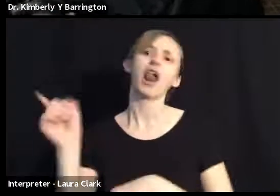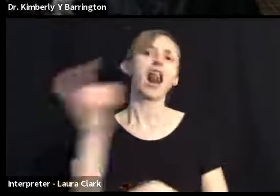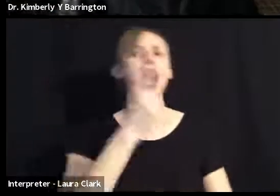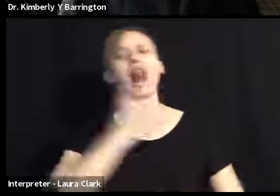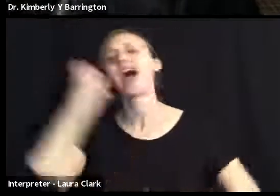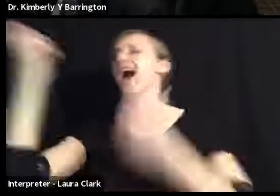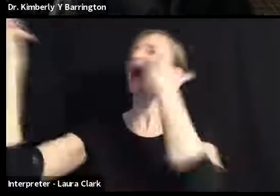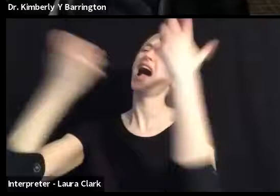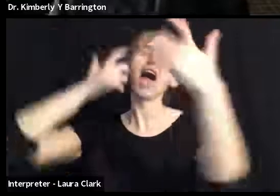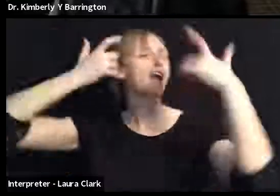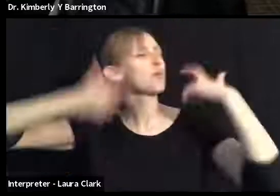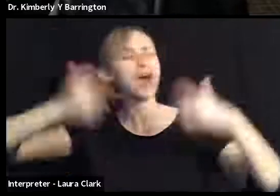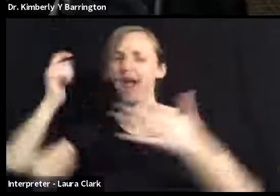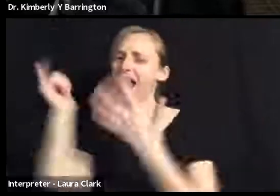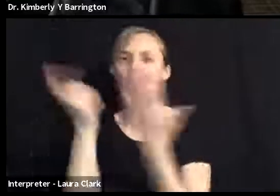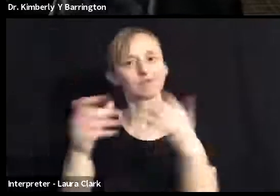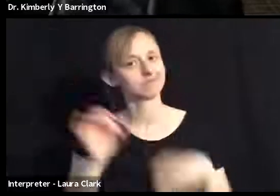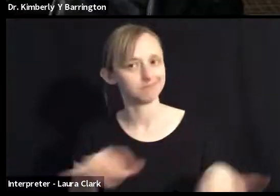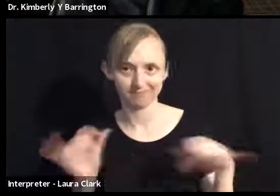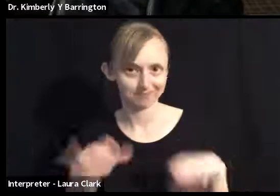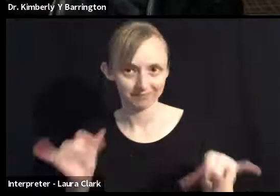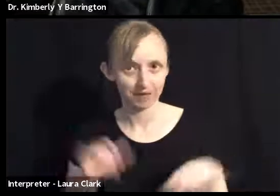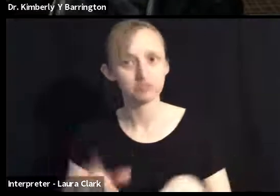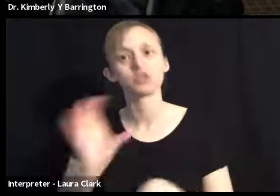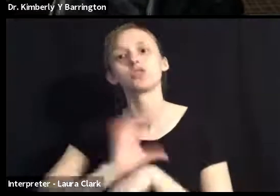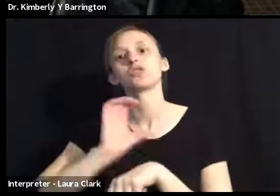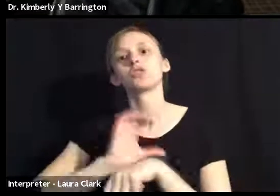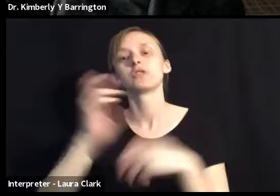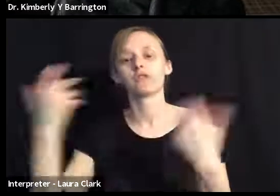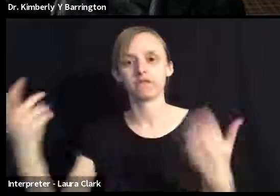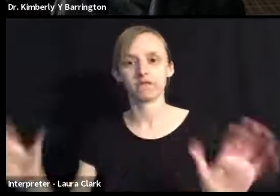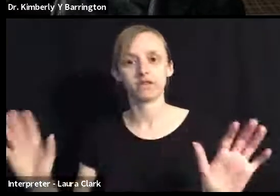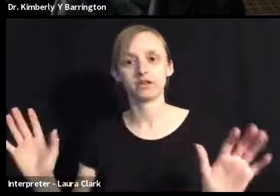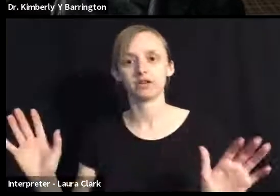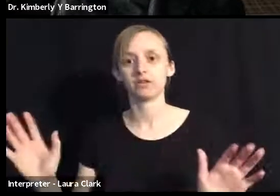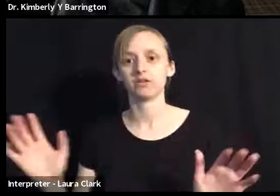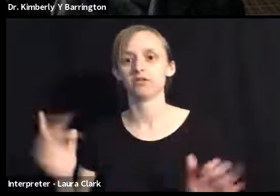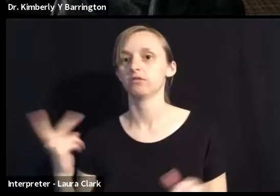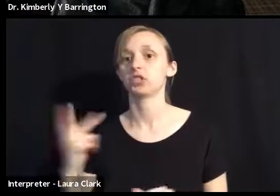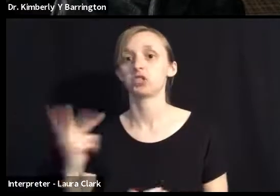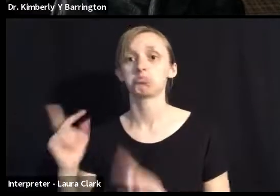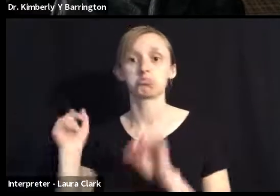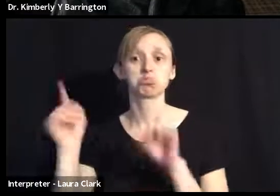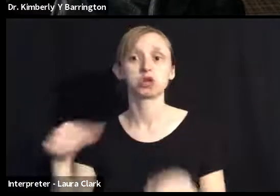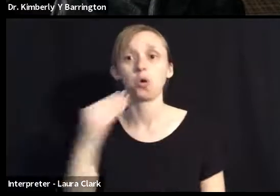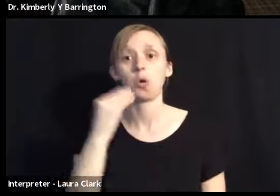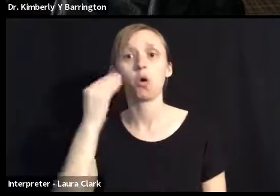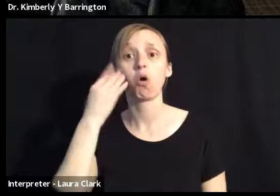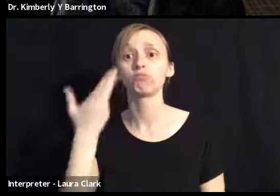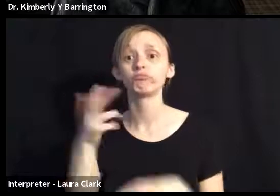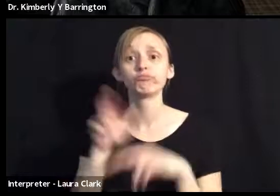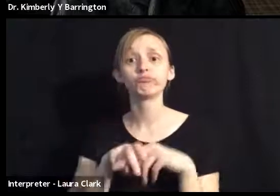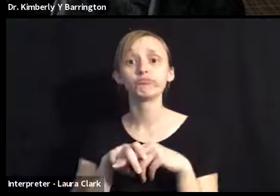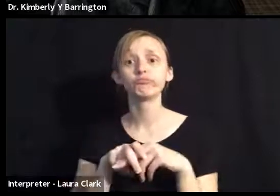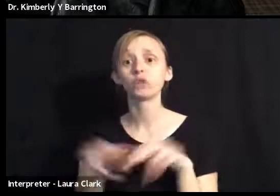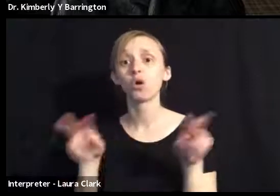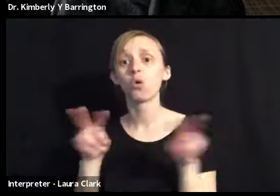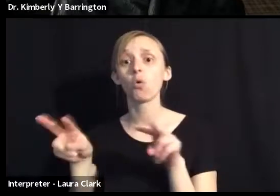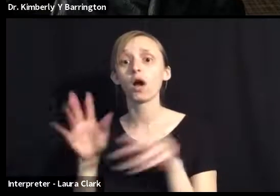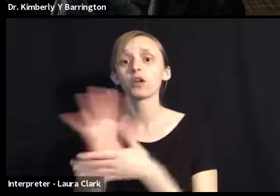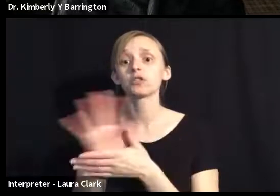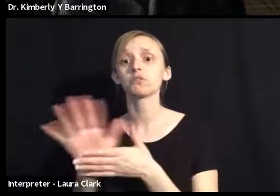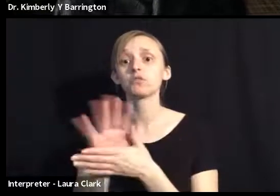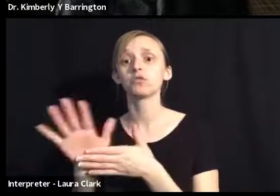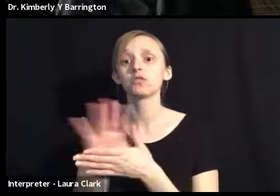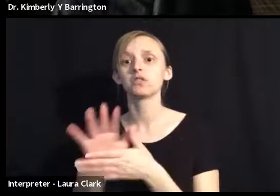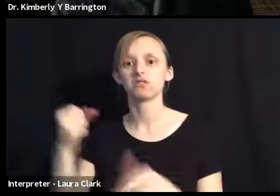lot. And after church, we went home chilling on the couch, watching a movie, and I just felt this